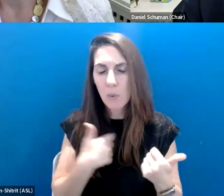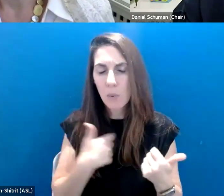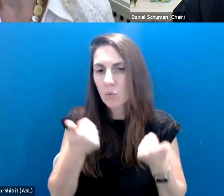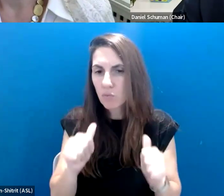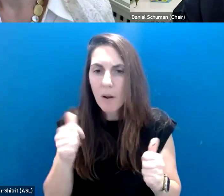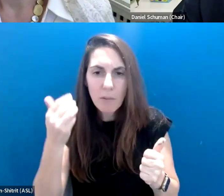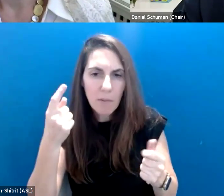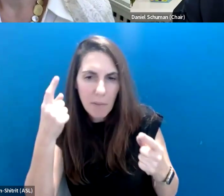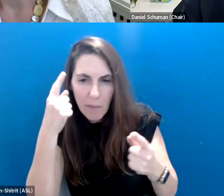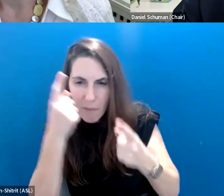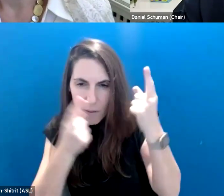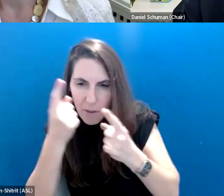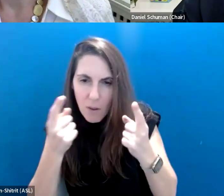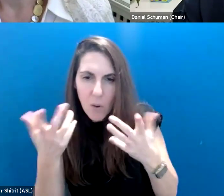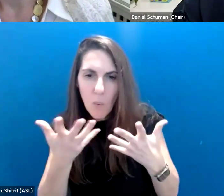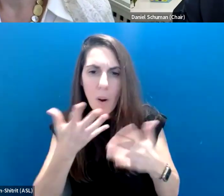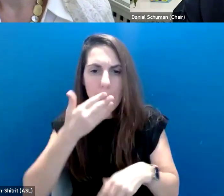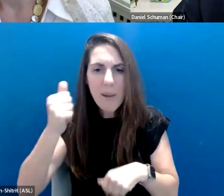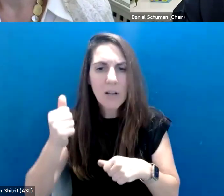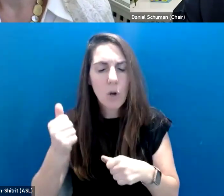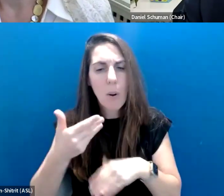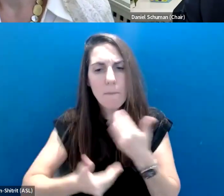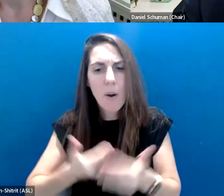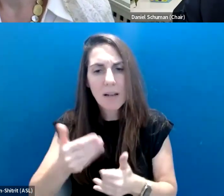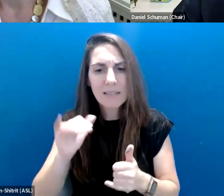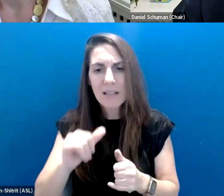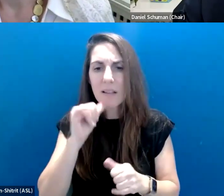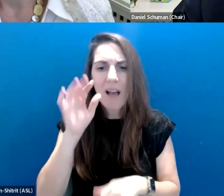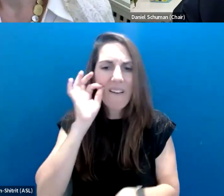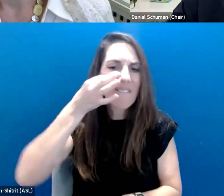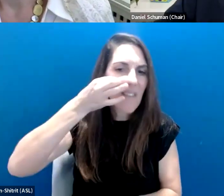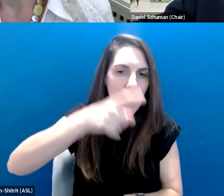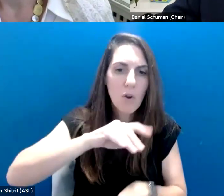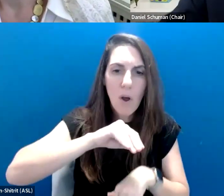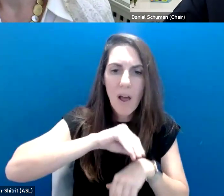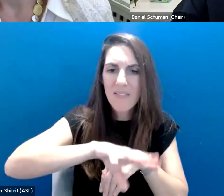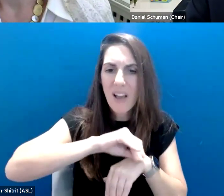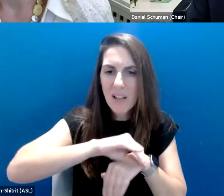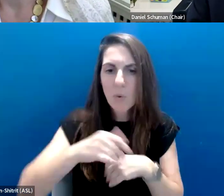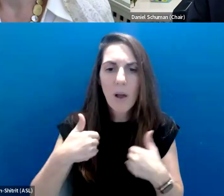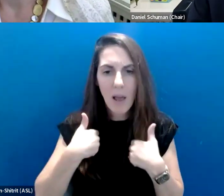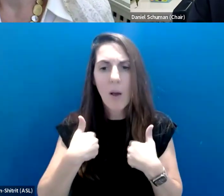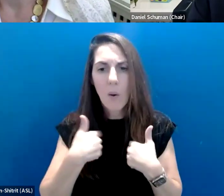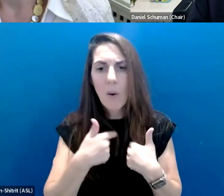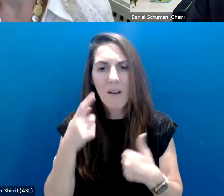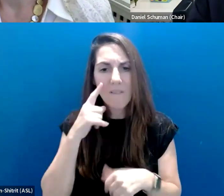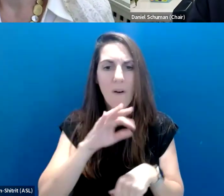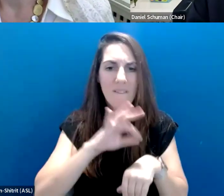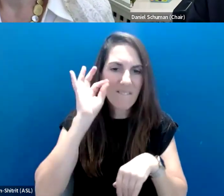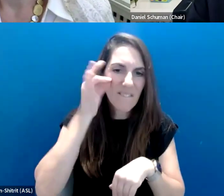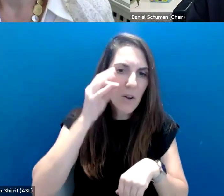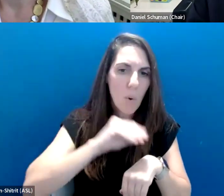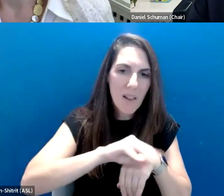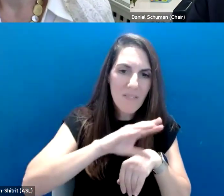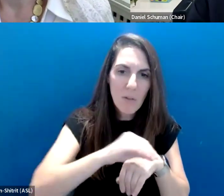That is not the open government. That is not the Federal Advisory Committee. It's like there's a bunch of constrictions on the Federal Advisory Committee and what we can do and